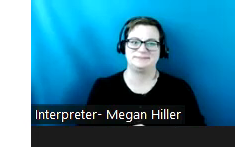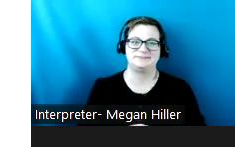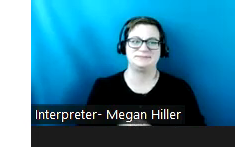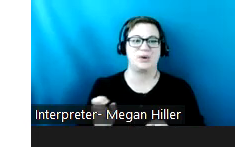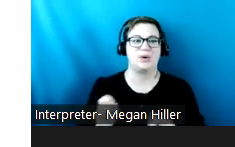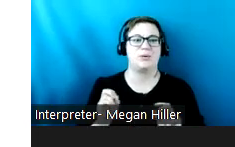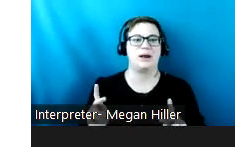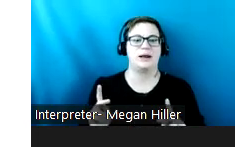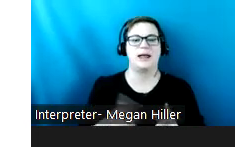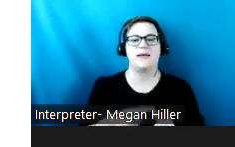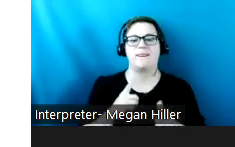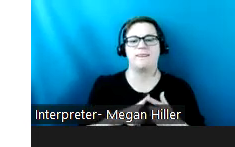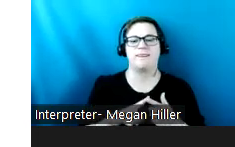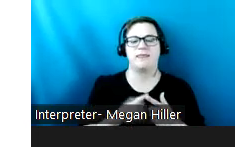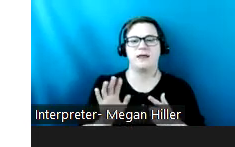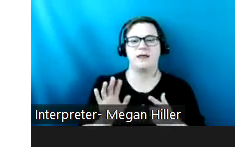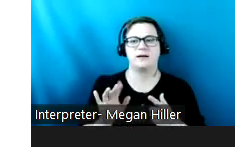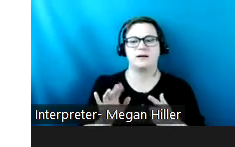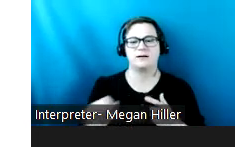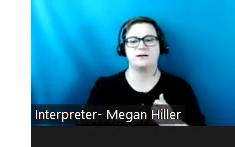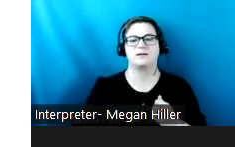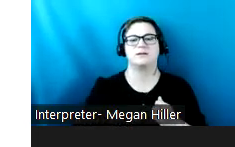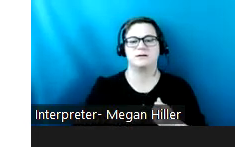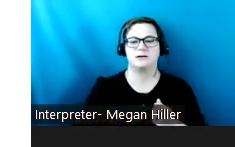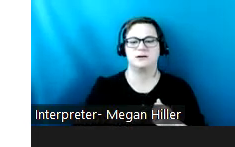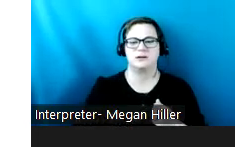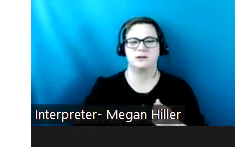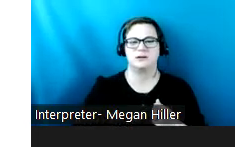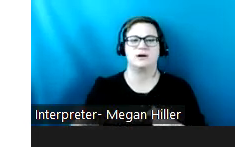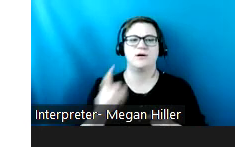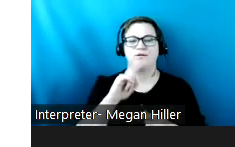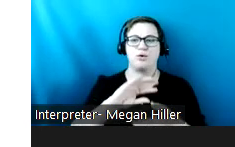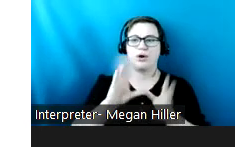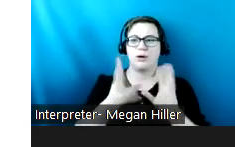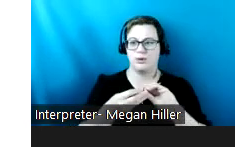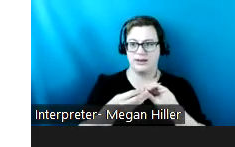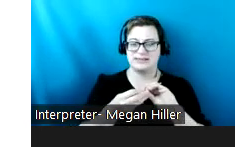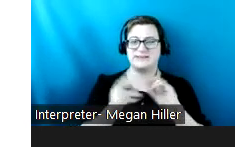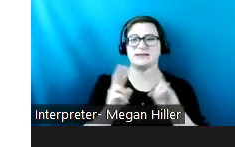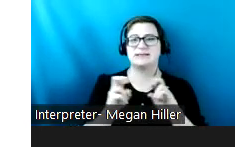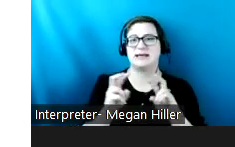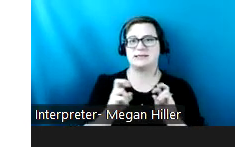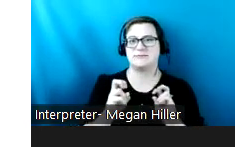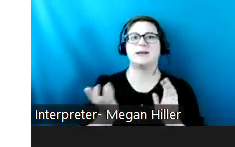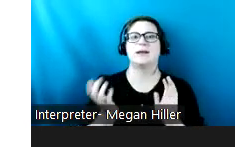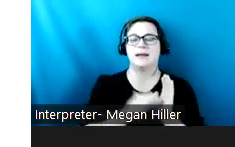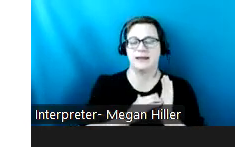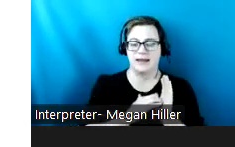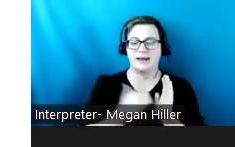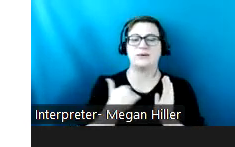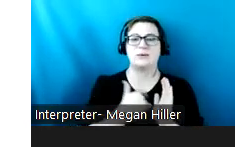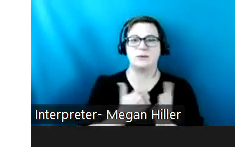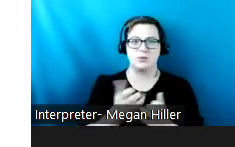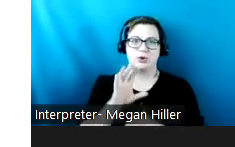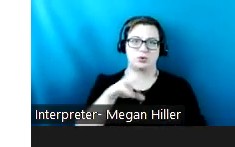Alrighty. And then for the comprehensive assessment, again, we're trying to incorporate that